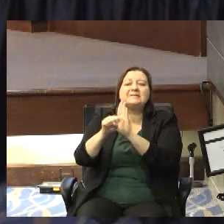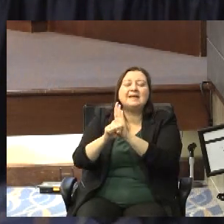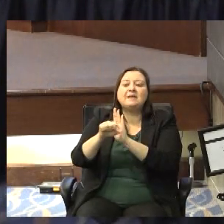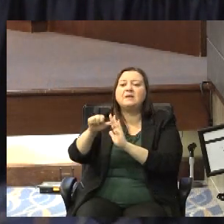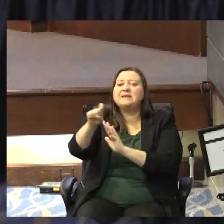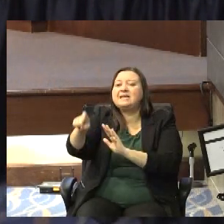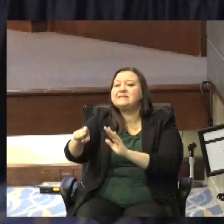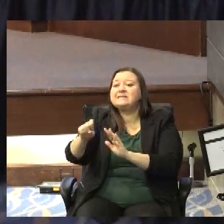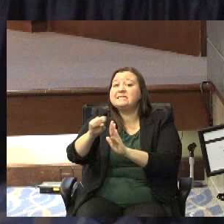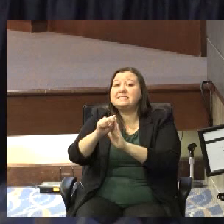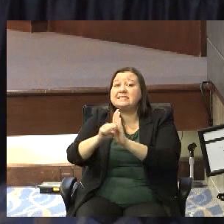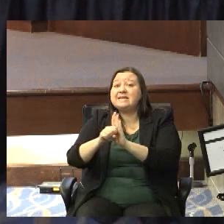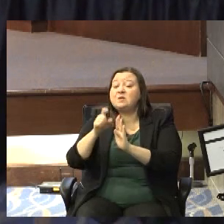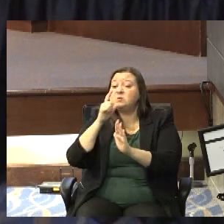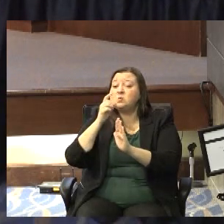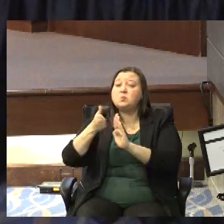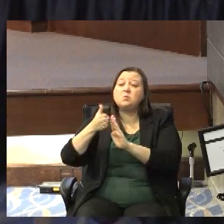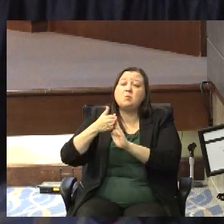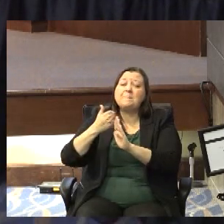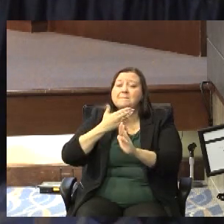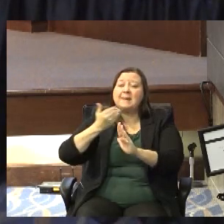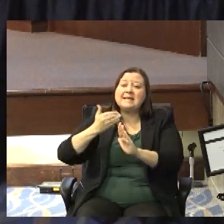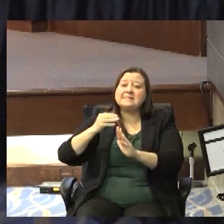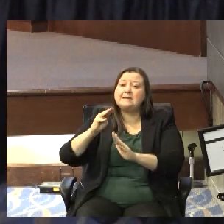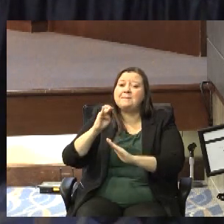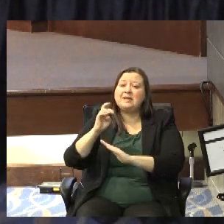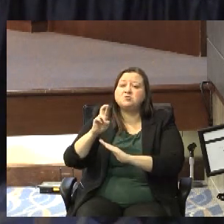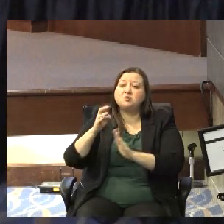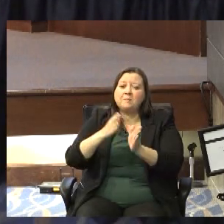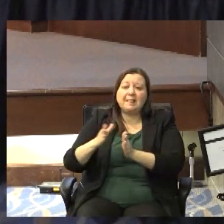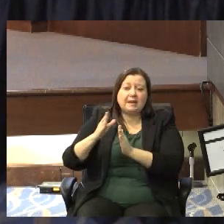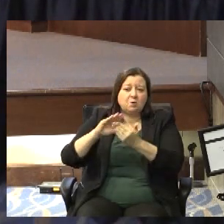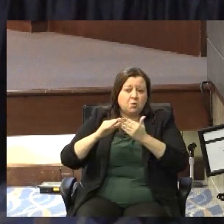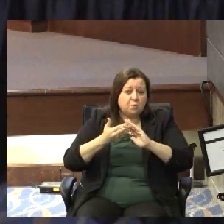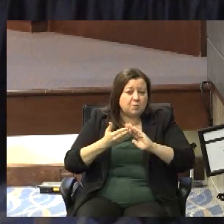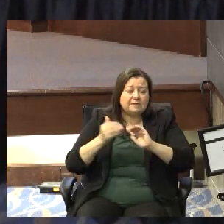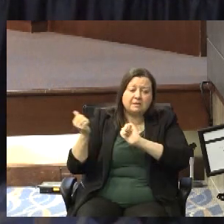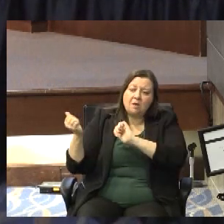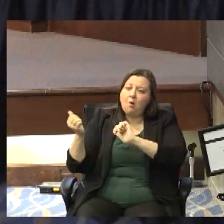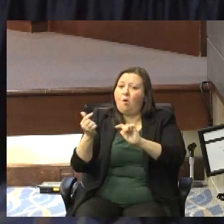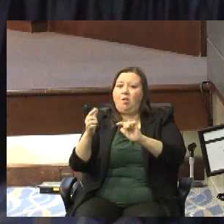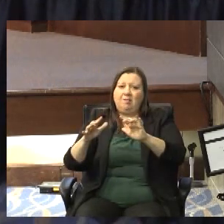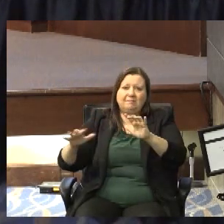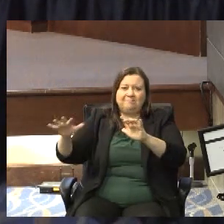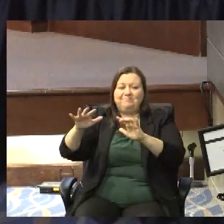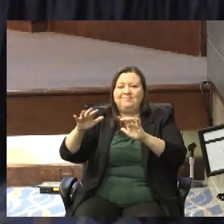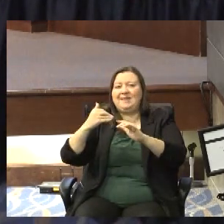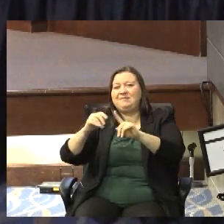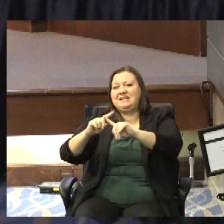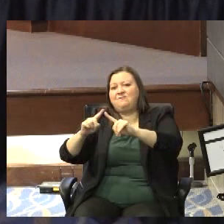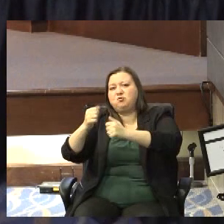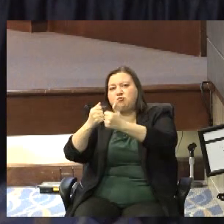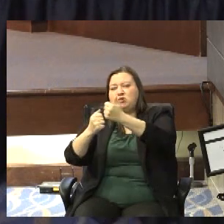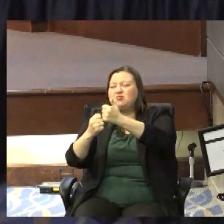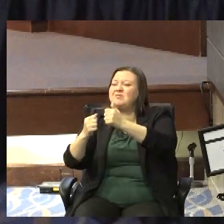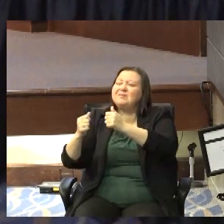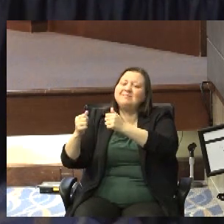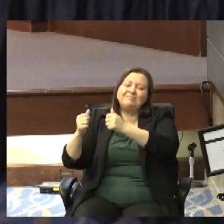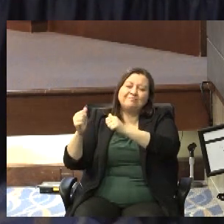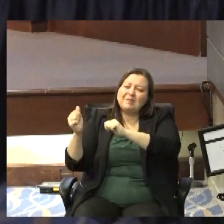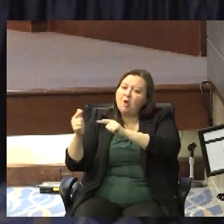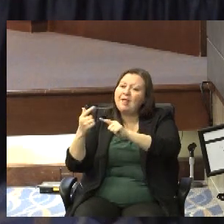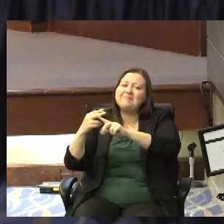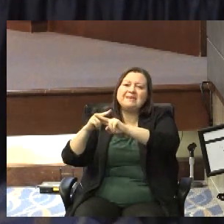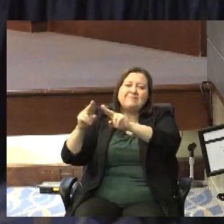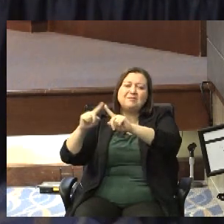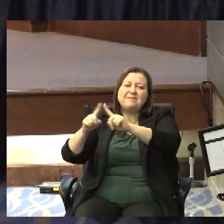states in the United States that are home to the best master plan communities. They've all got a public finance mechanism. Yeah. They look different. They call them different names, but they all